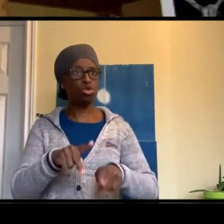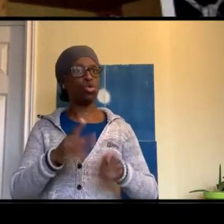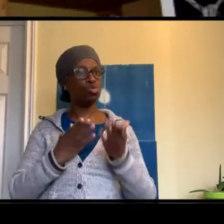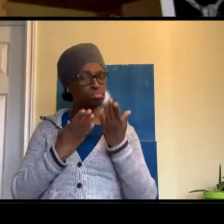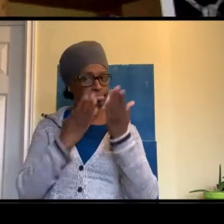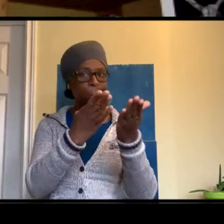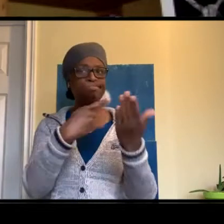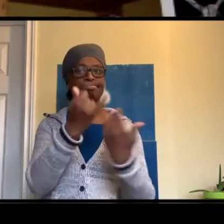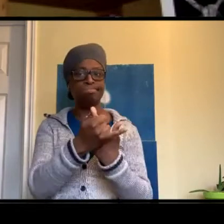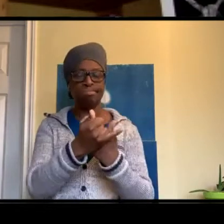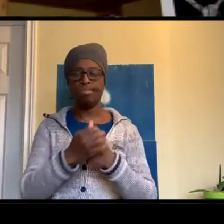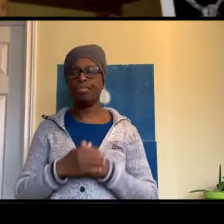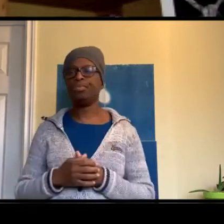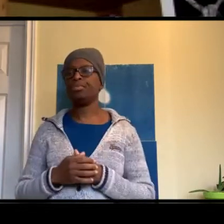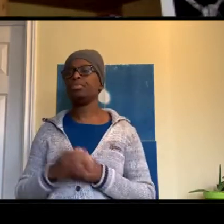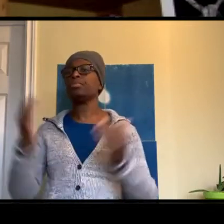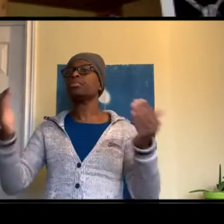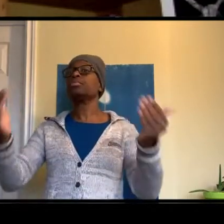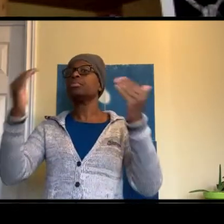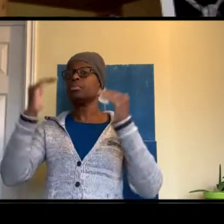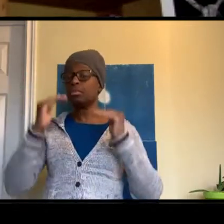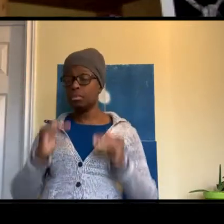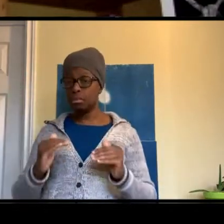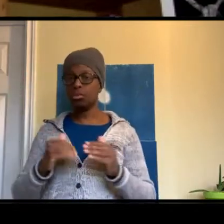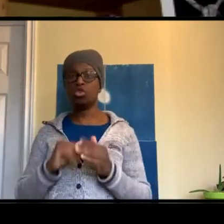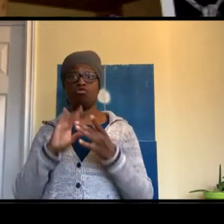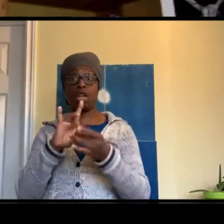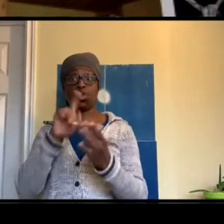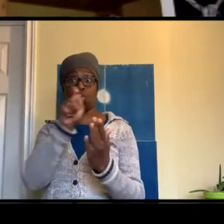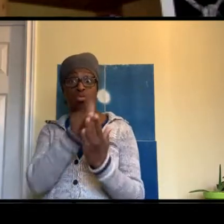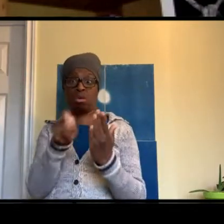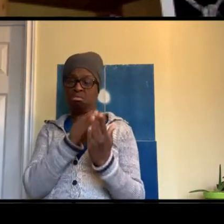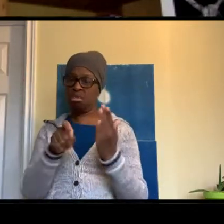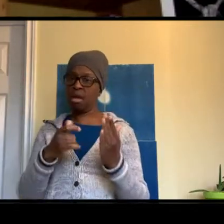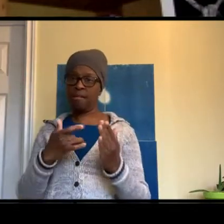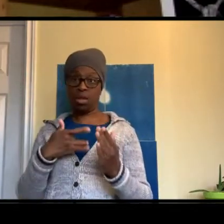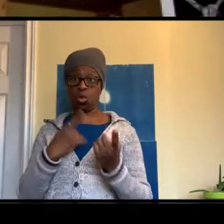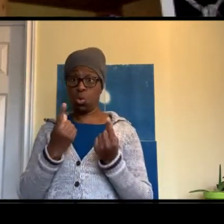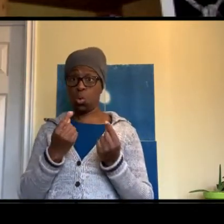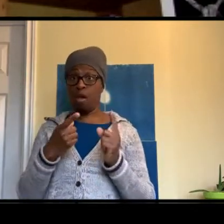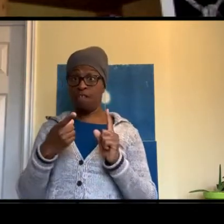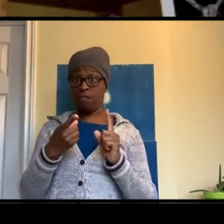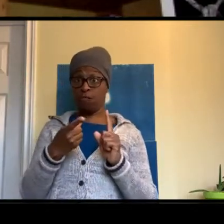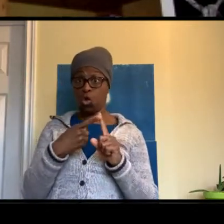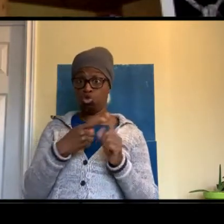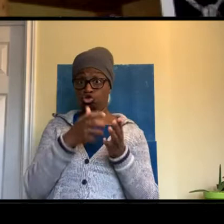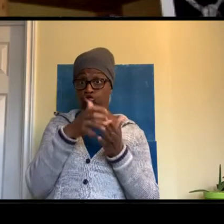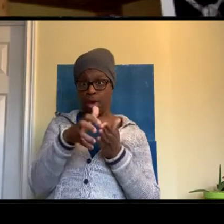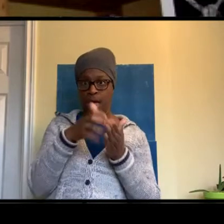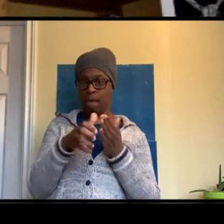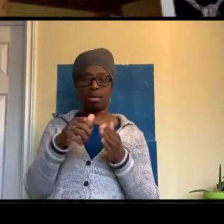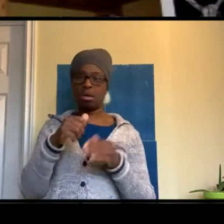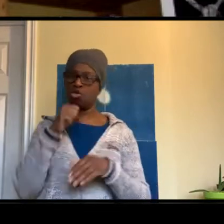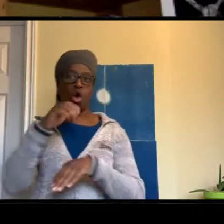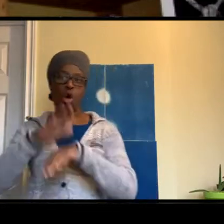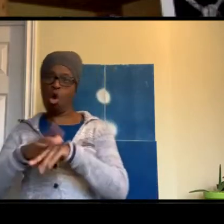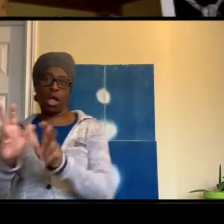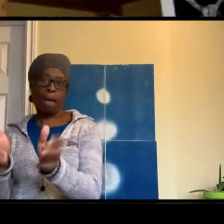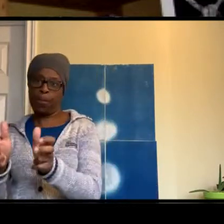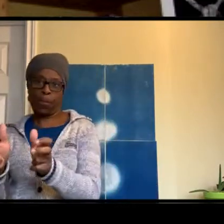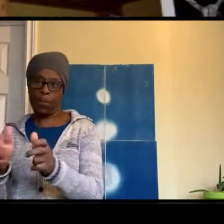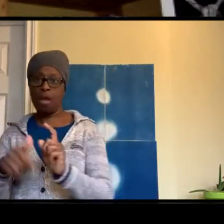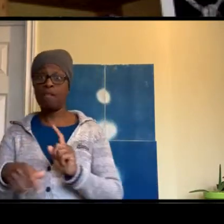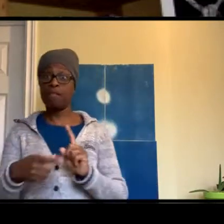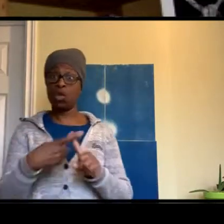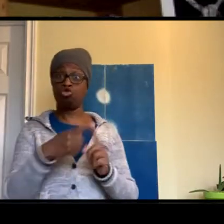is whenever possible, do your first draft offline. Again, I know I touched on this earlier, sitting down